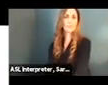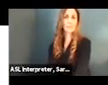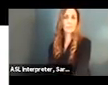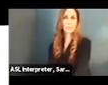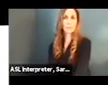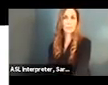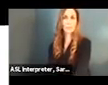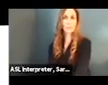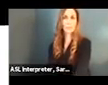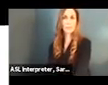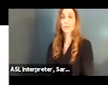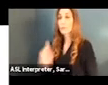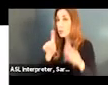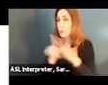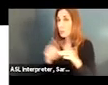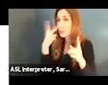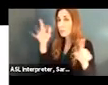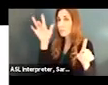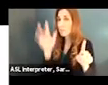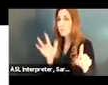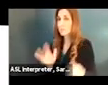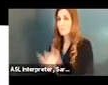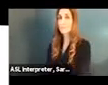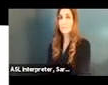So it should pop up on your screen.